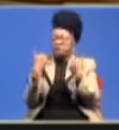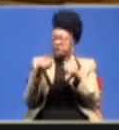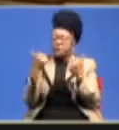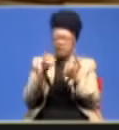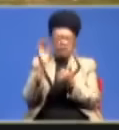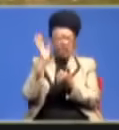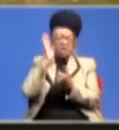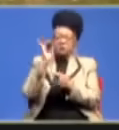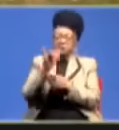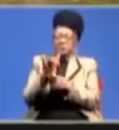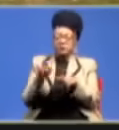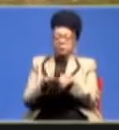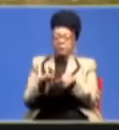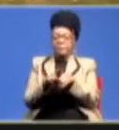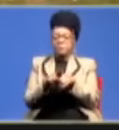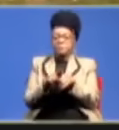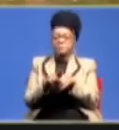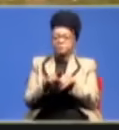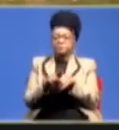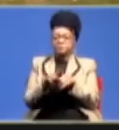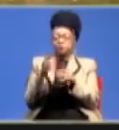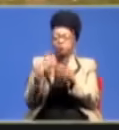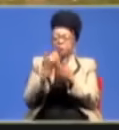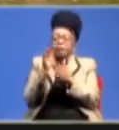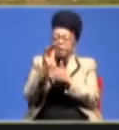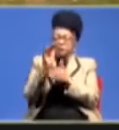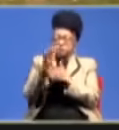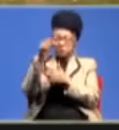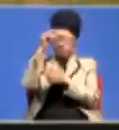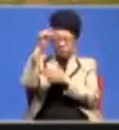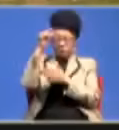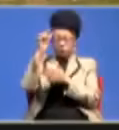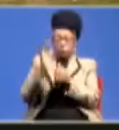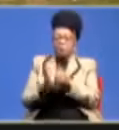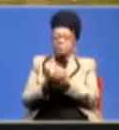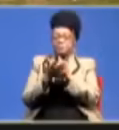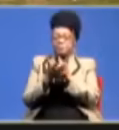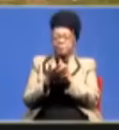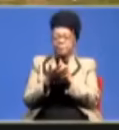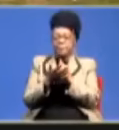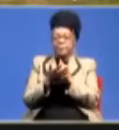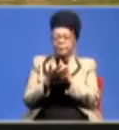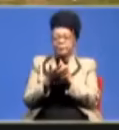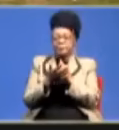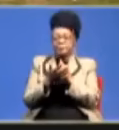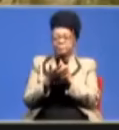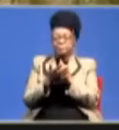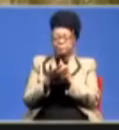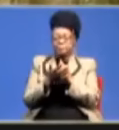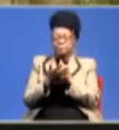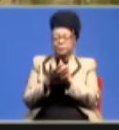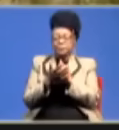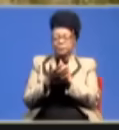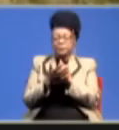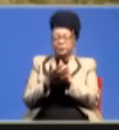sikia uoga kama huo. Sasa hivi tunaomba serikali itusaidie tupate justice.